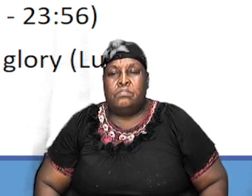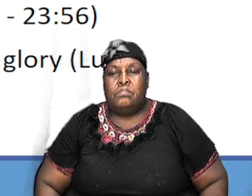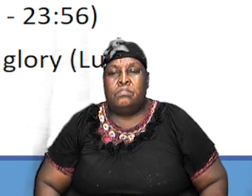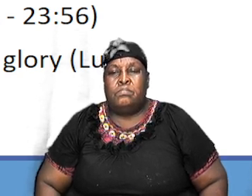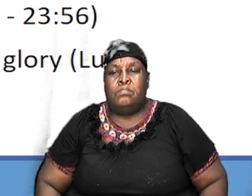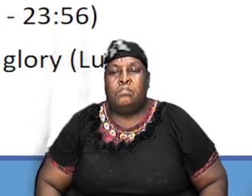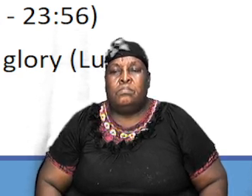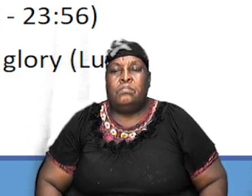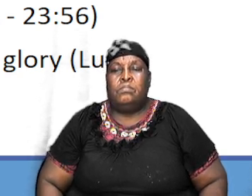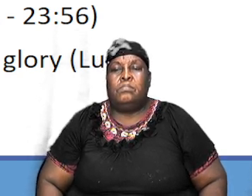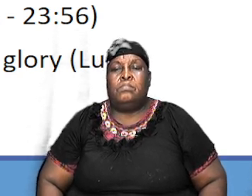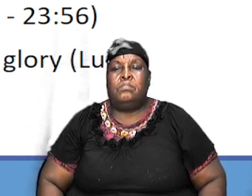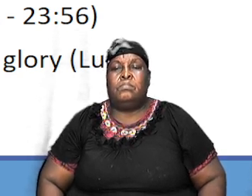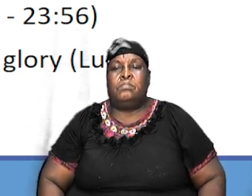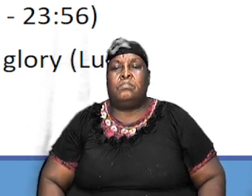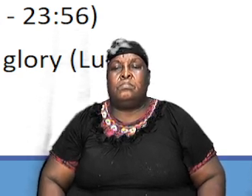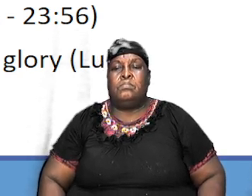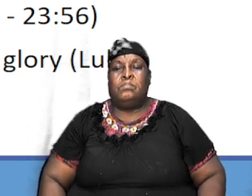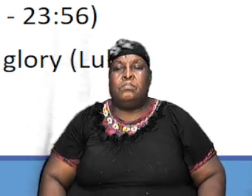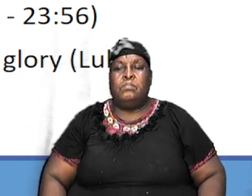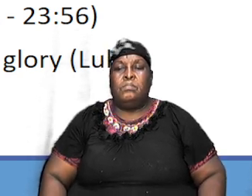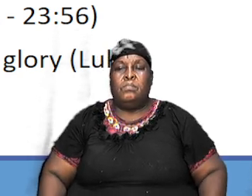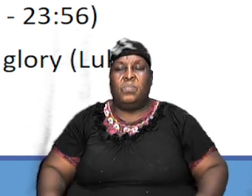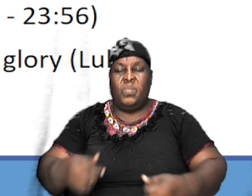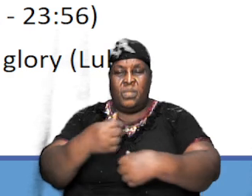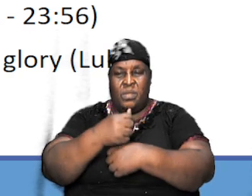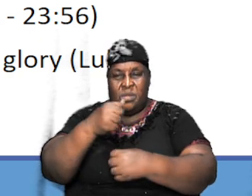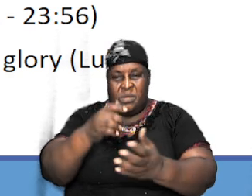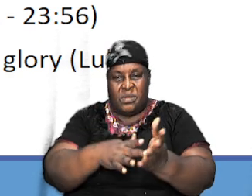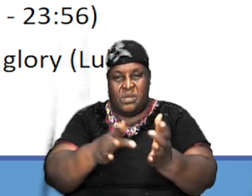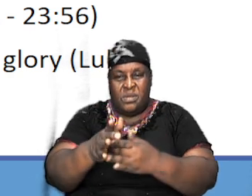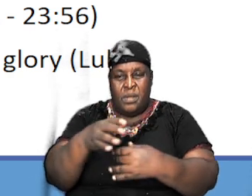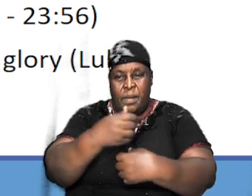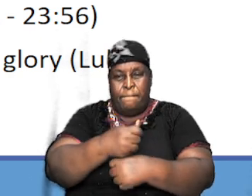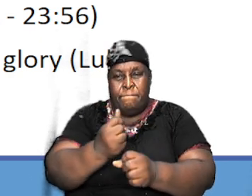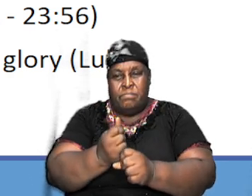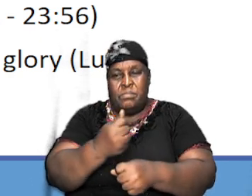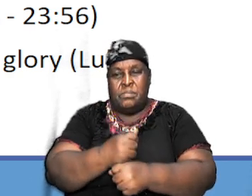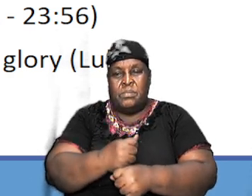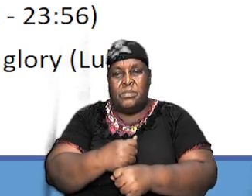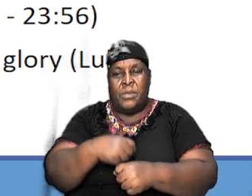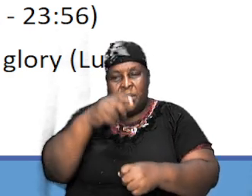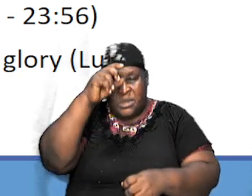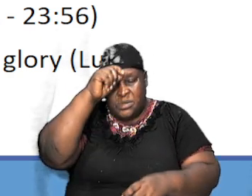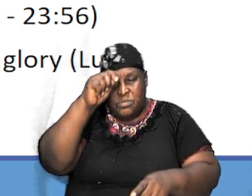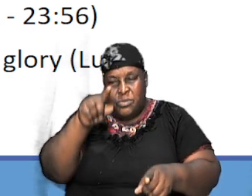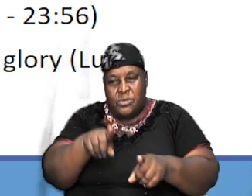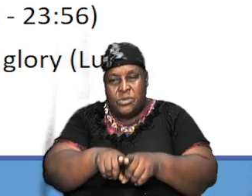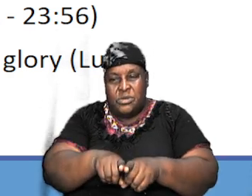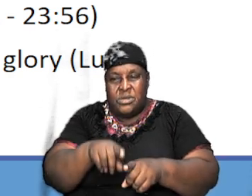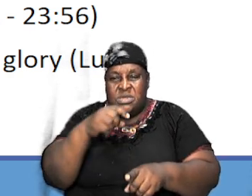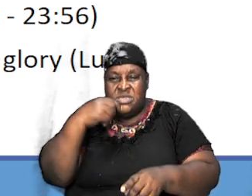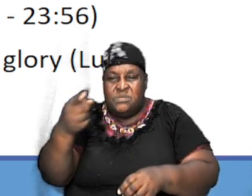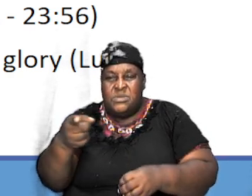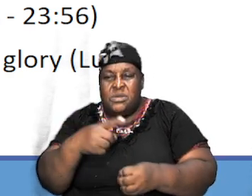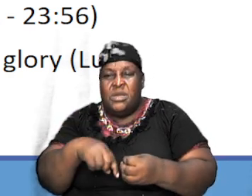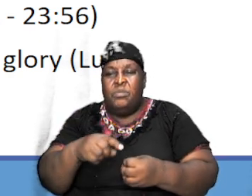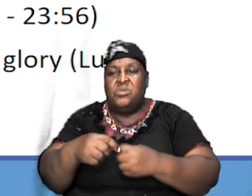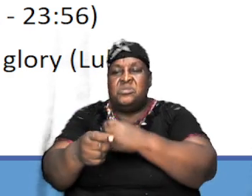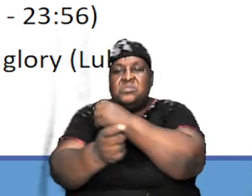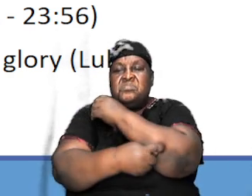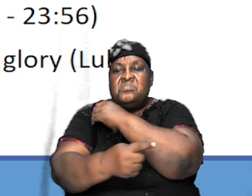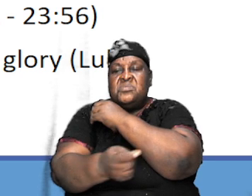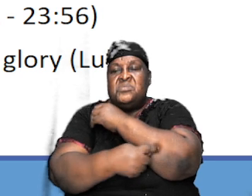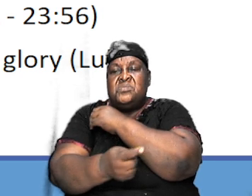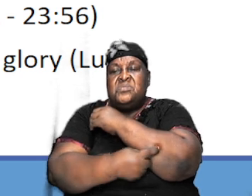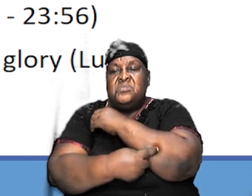that he was made like unto his brethren. It speaks about his temptation